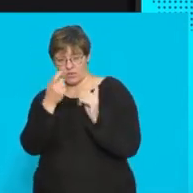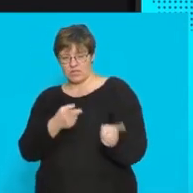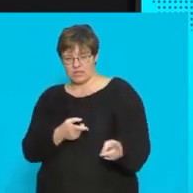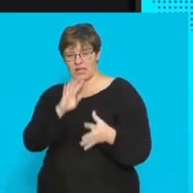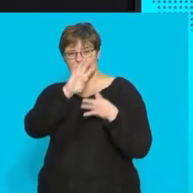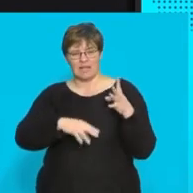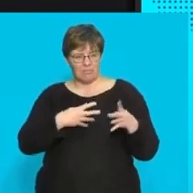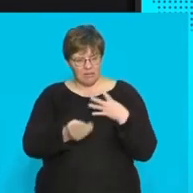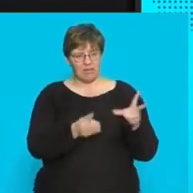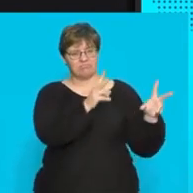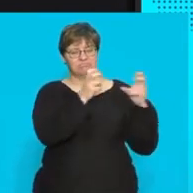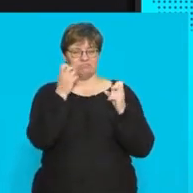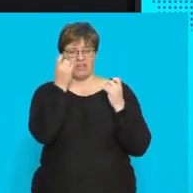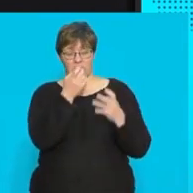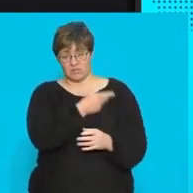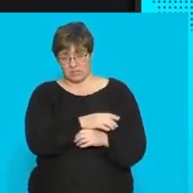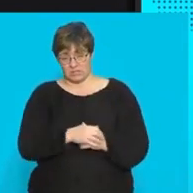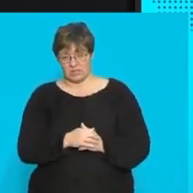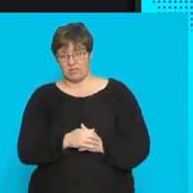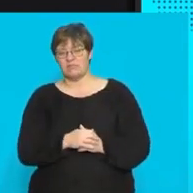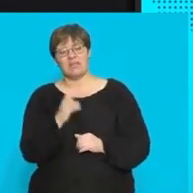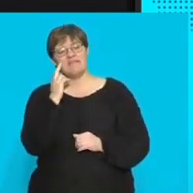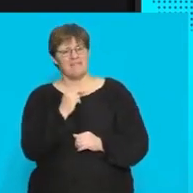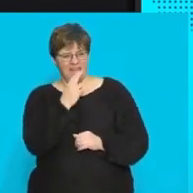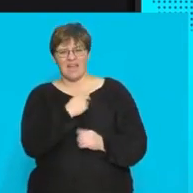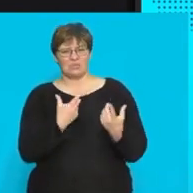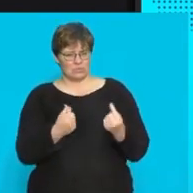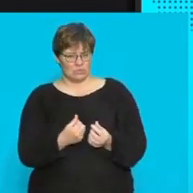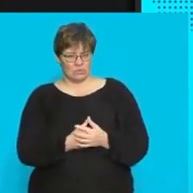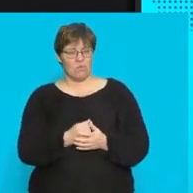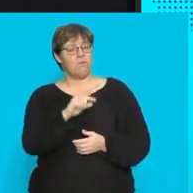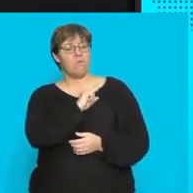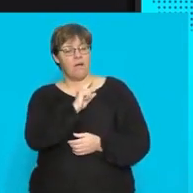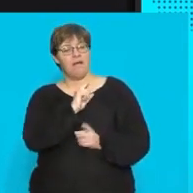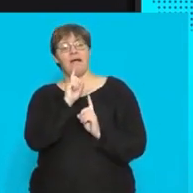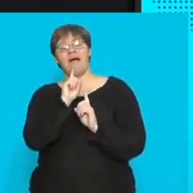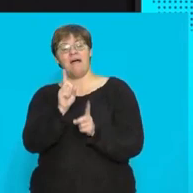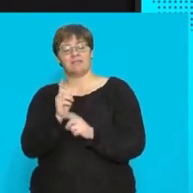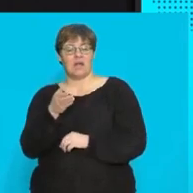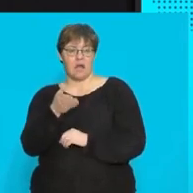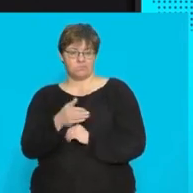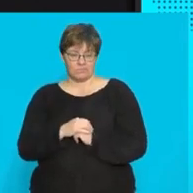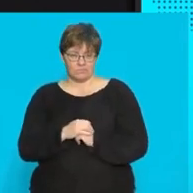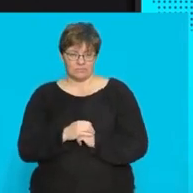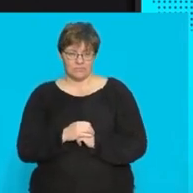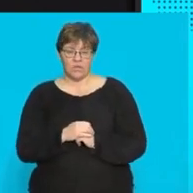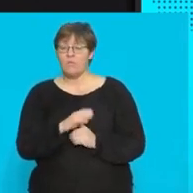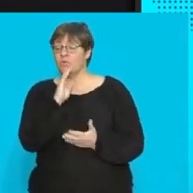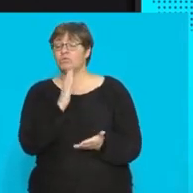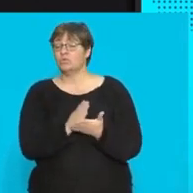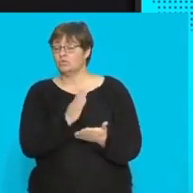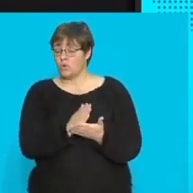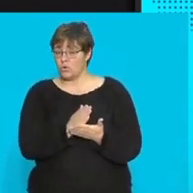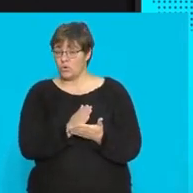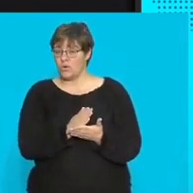to read from tables, right? And that's sometimes quite nice to do because the answers are usually there. You just need to make